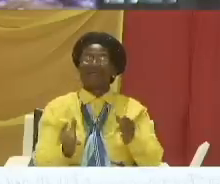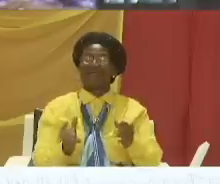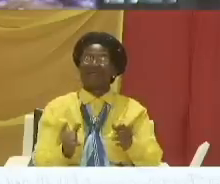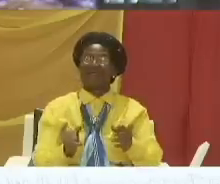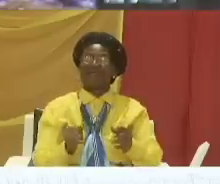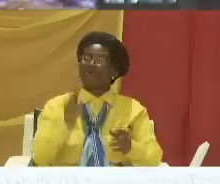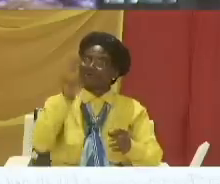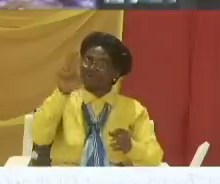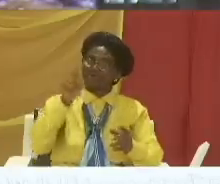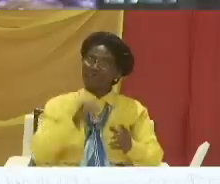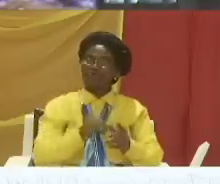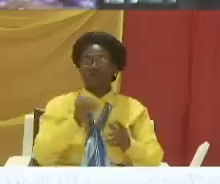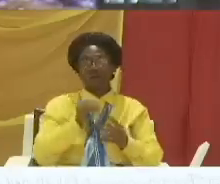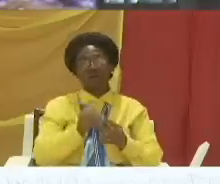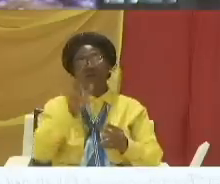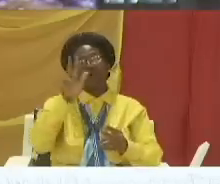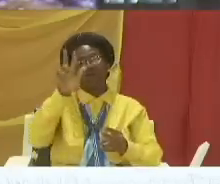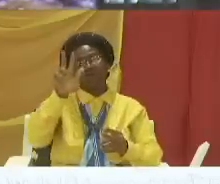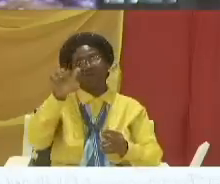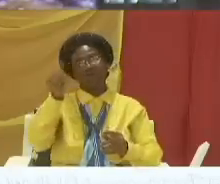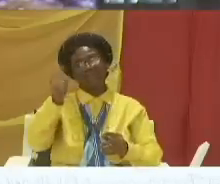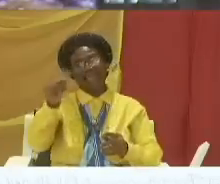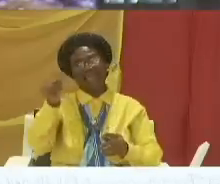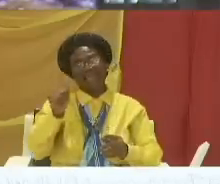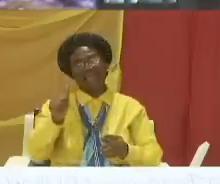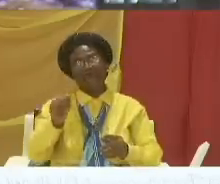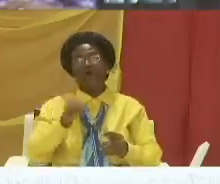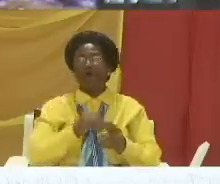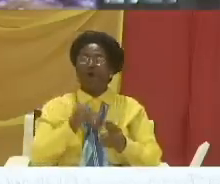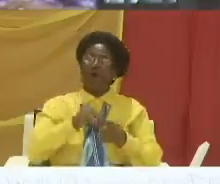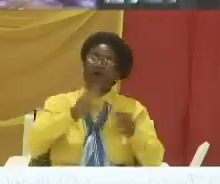or join with your friend to build one,